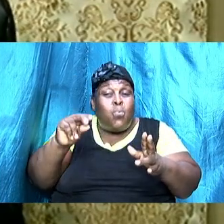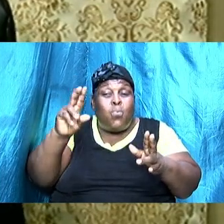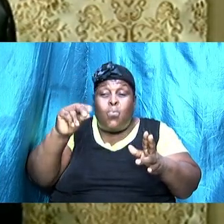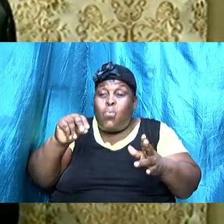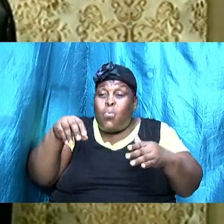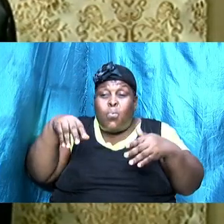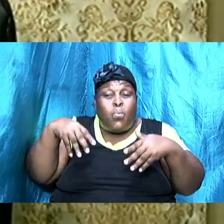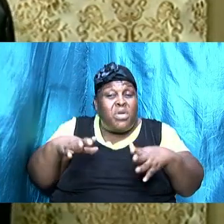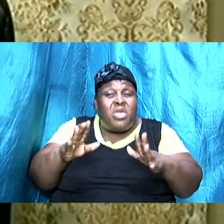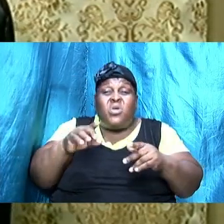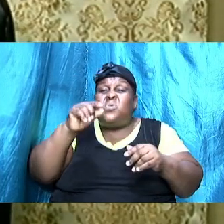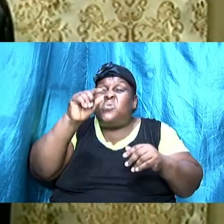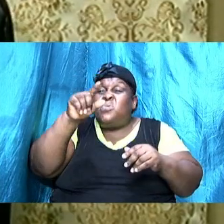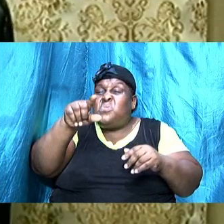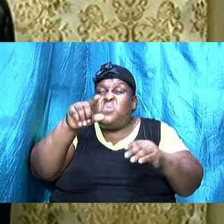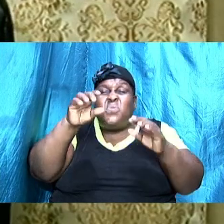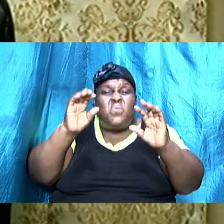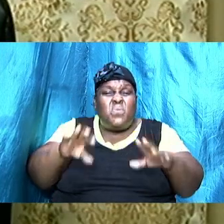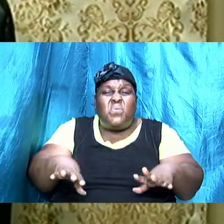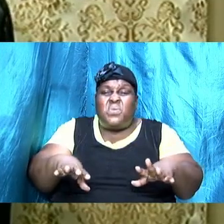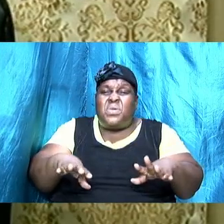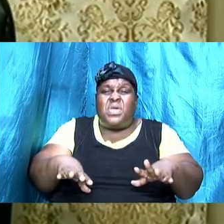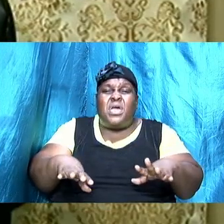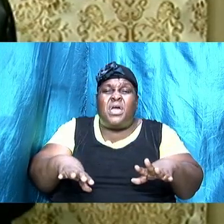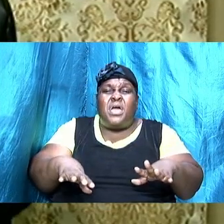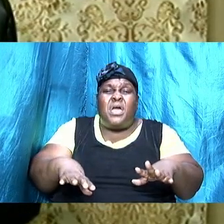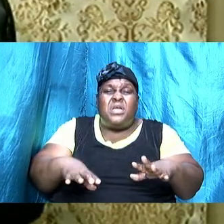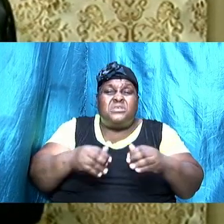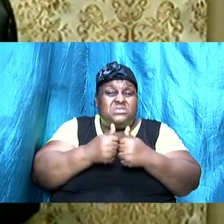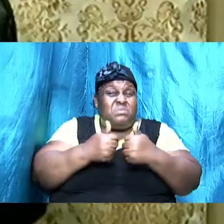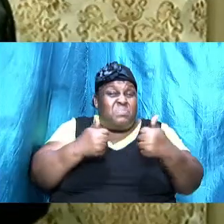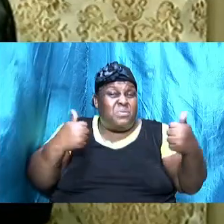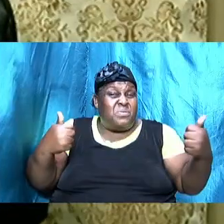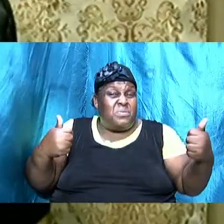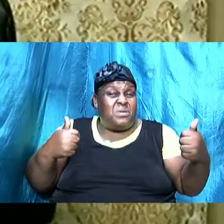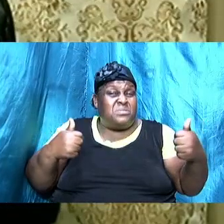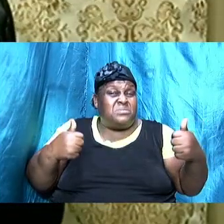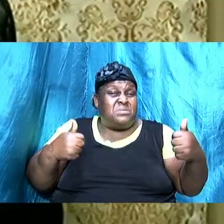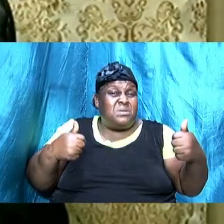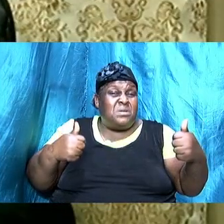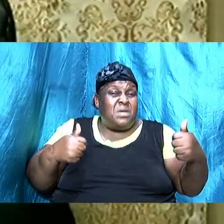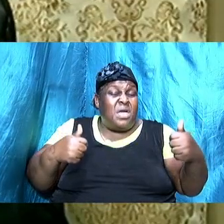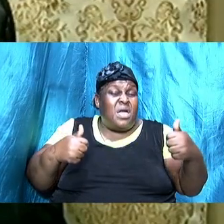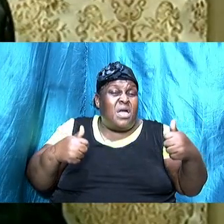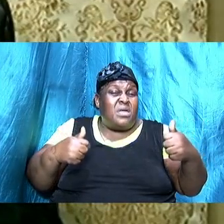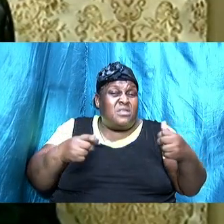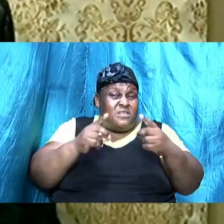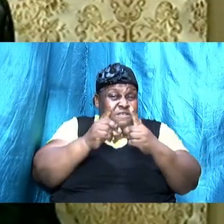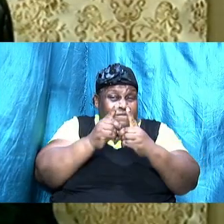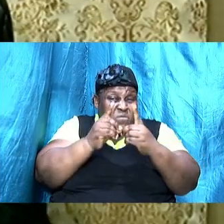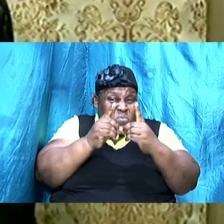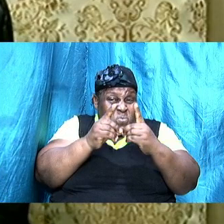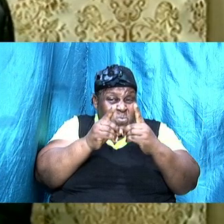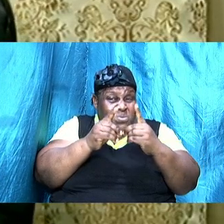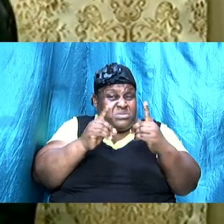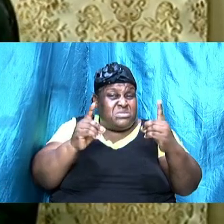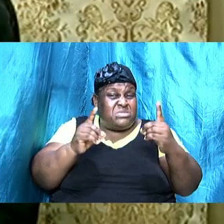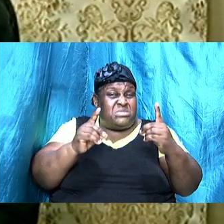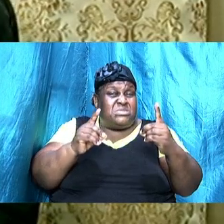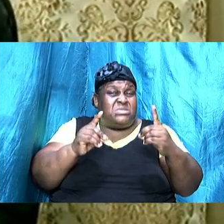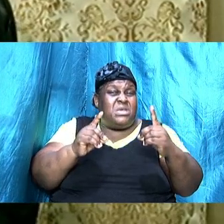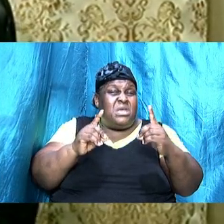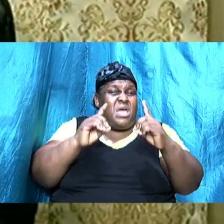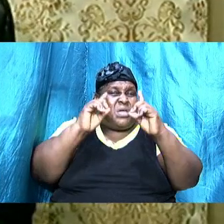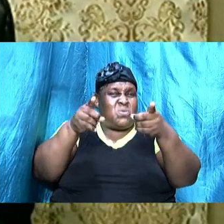way that you can put him aside and just go and marry to somebody else. It is not scriptural. It is